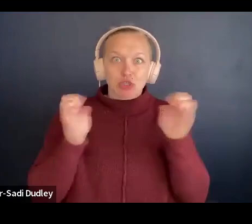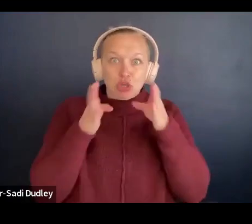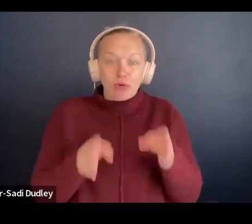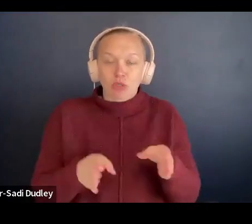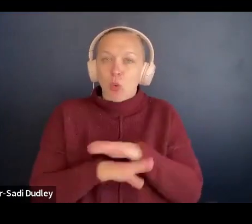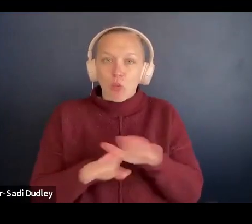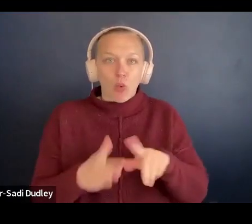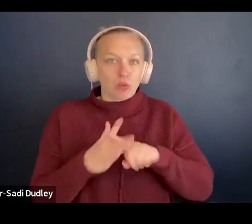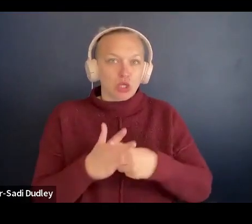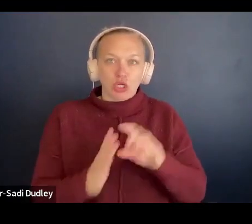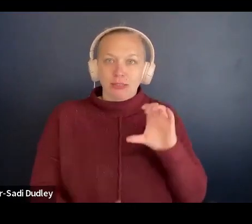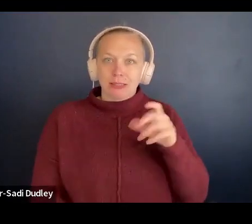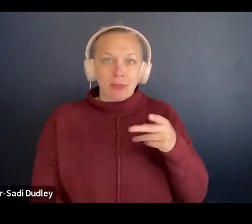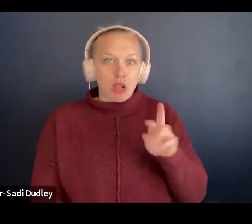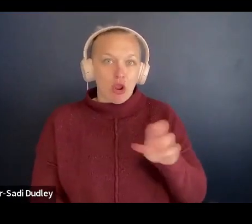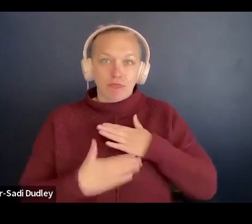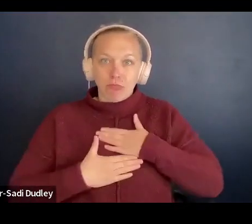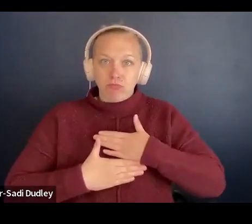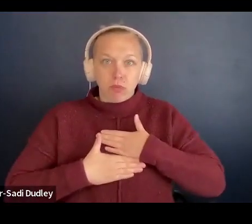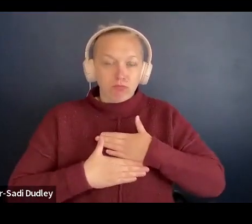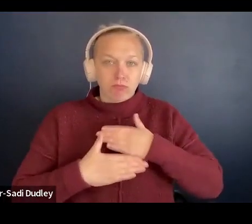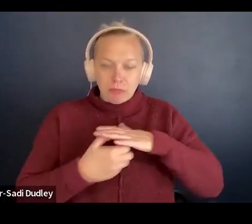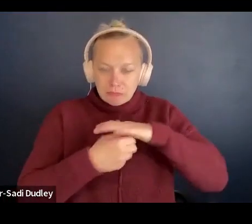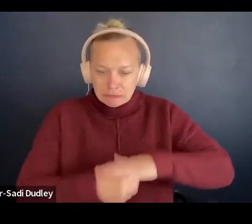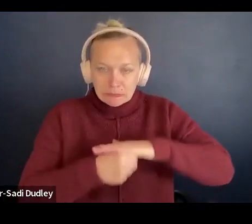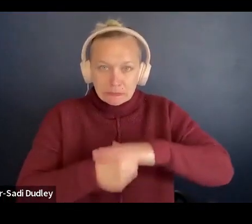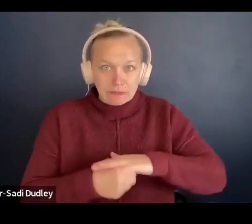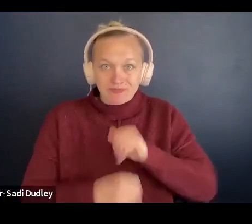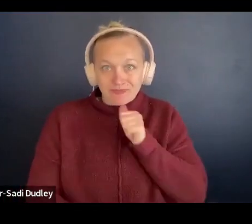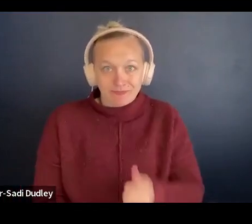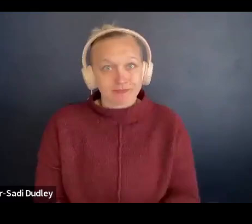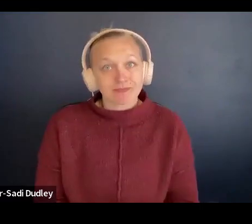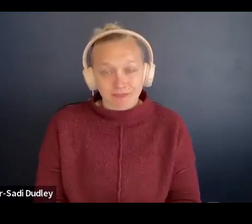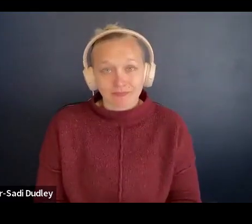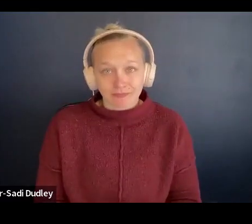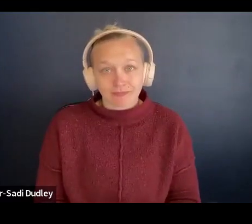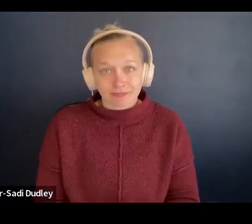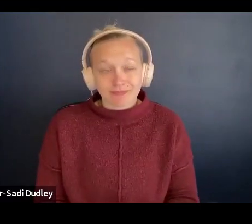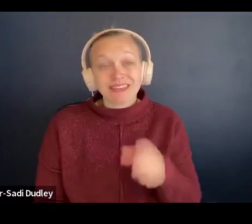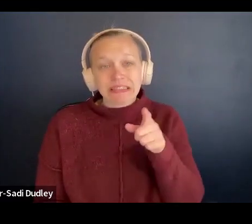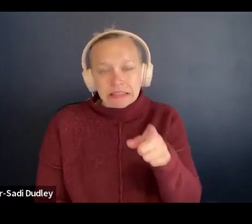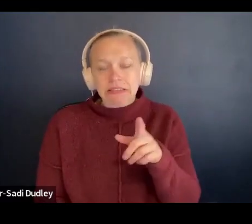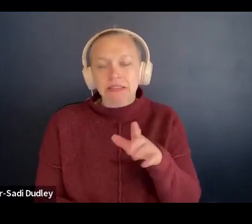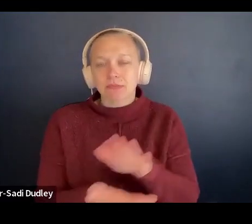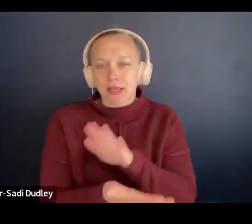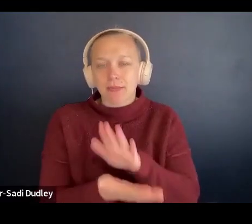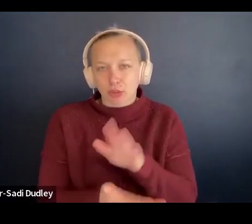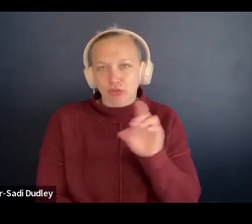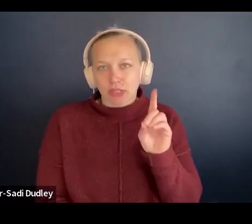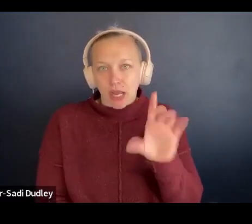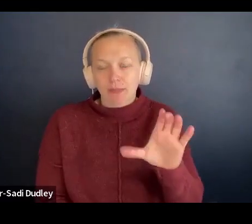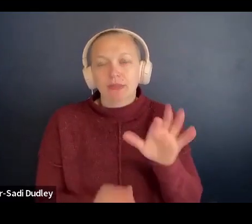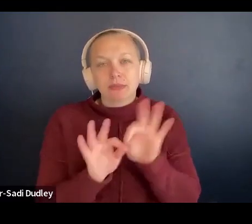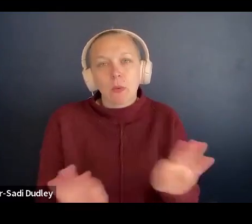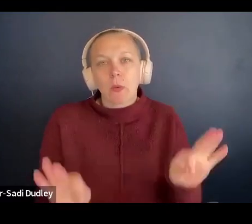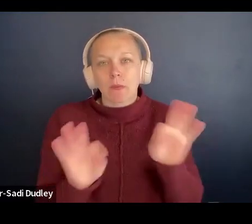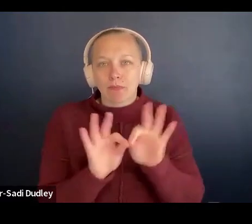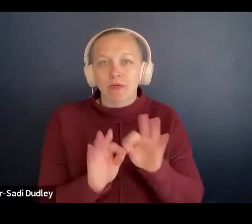start CPR. Okay, so it's a very important document for someone who is on hospice. Next slide, please.